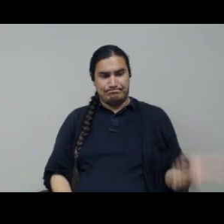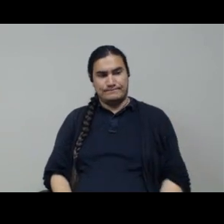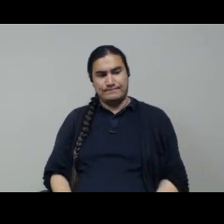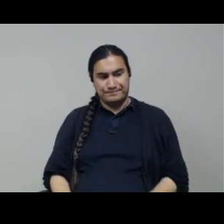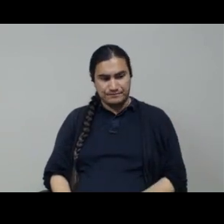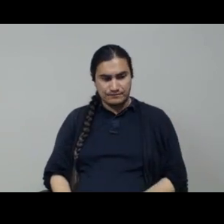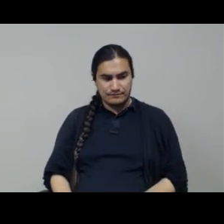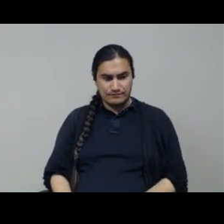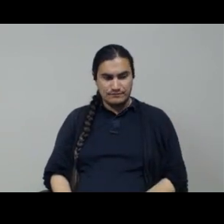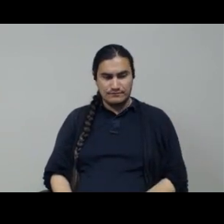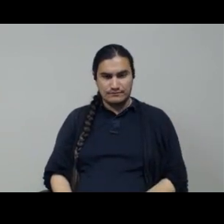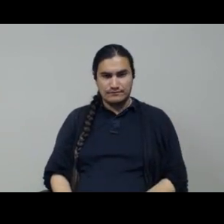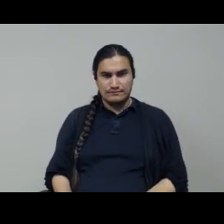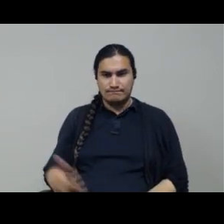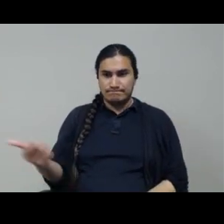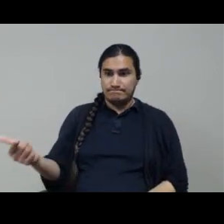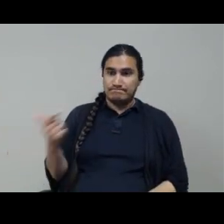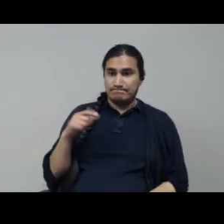Yeah.